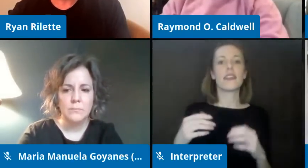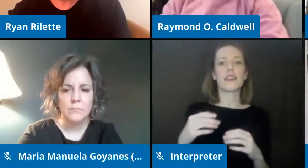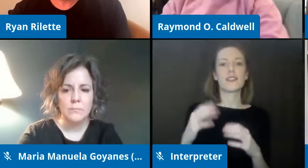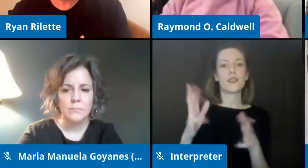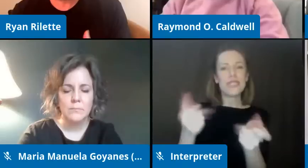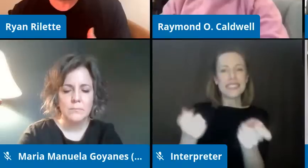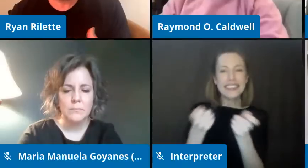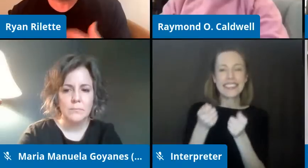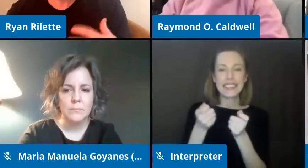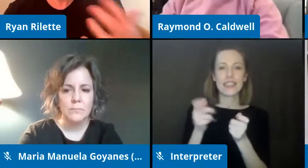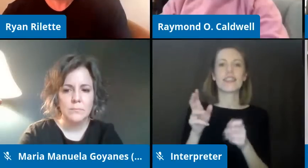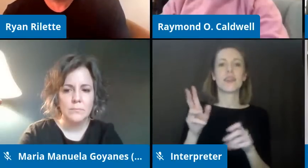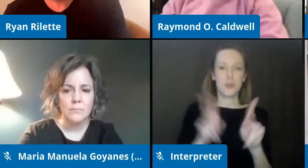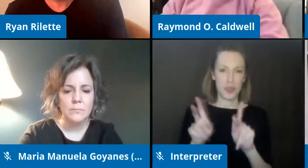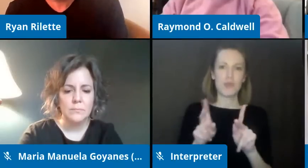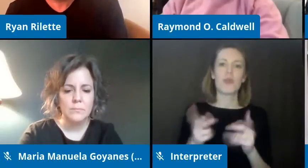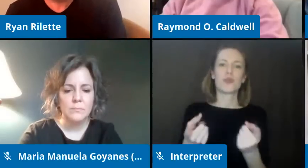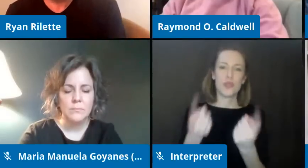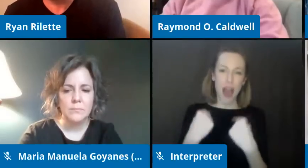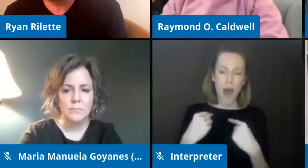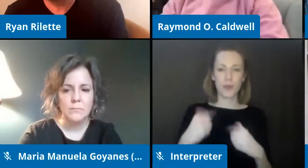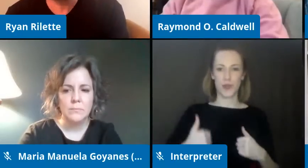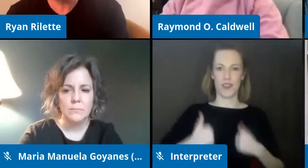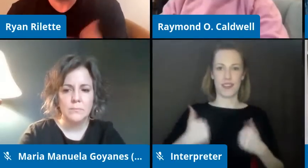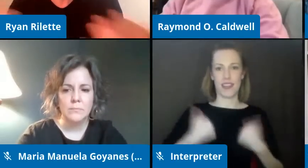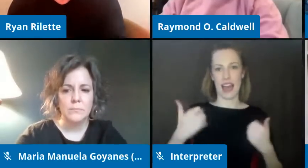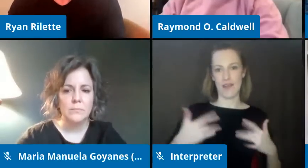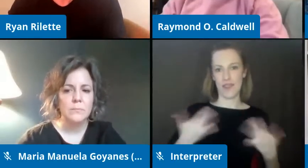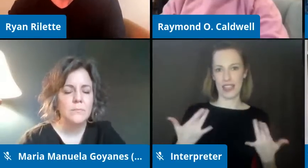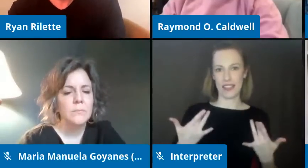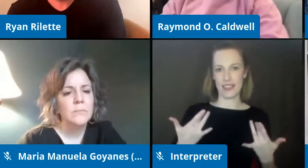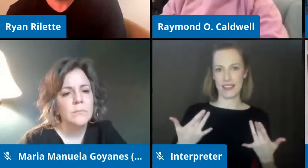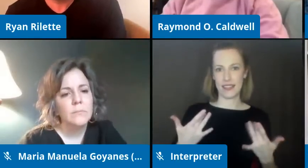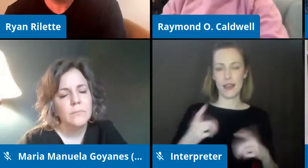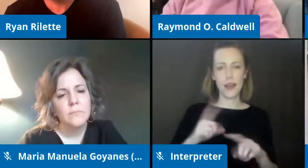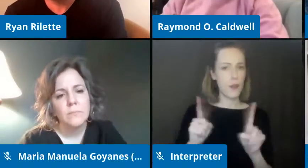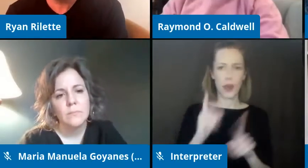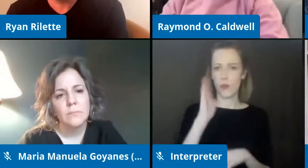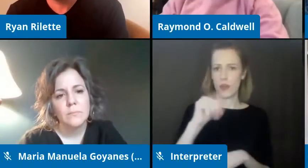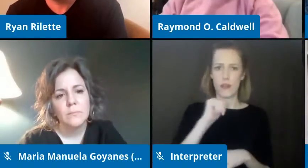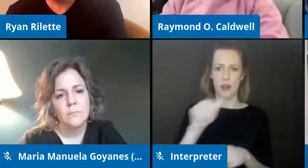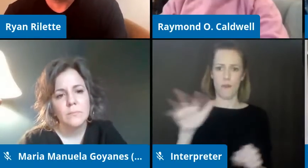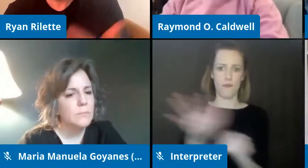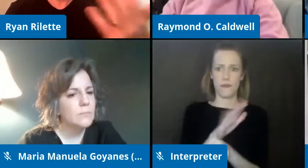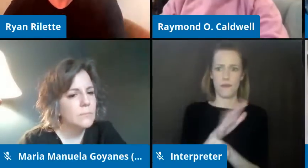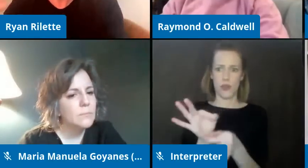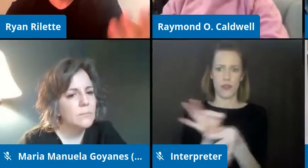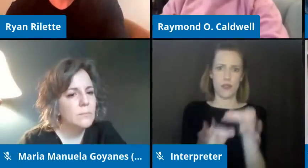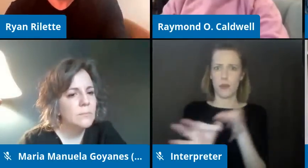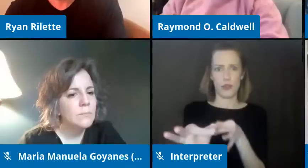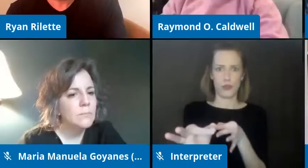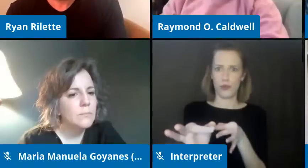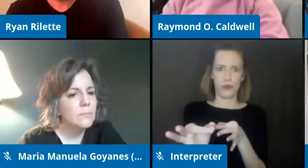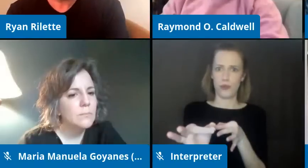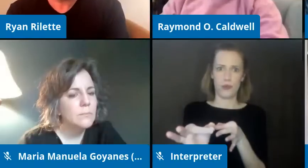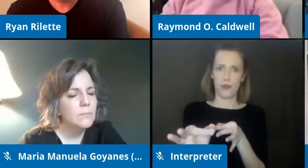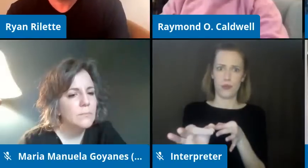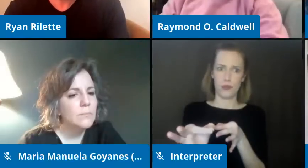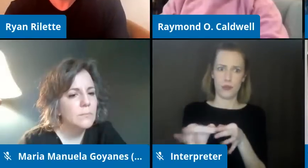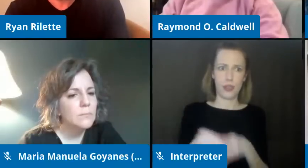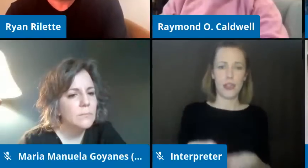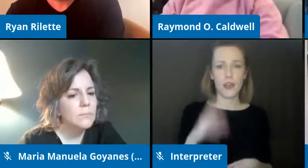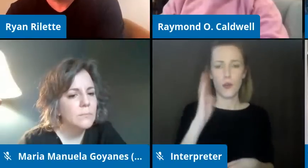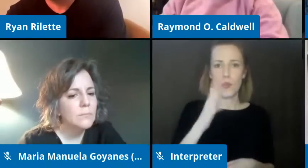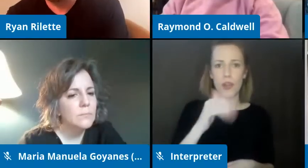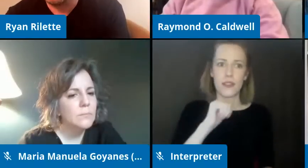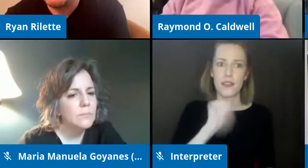do. But it will never be a full substitution. It will never be the thing that we become. I don't think we'll ever become film slash TV, you know,